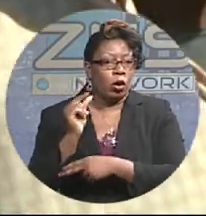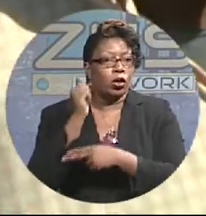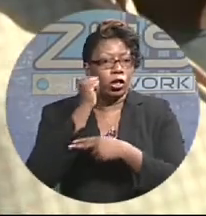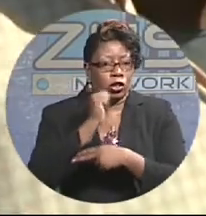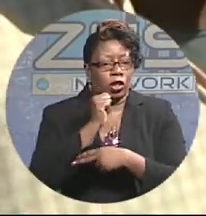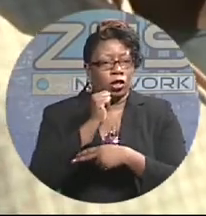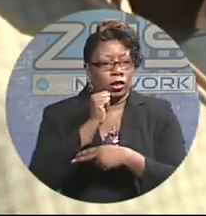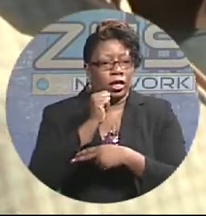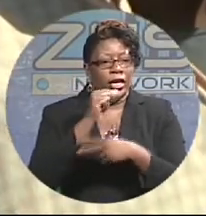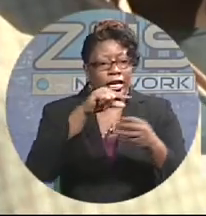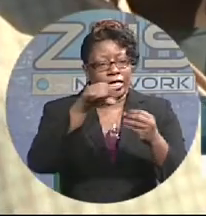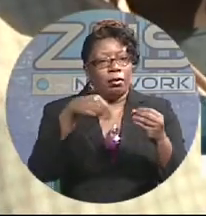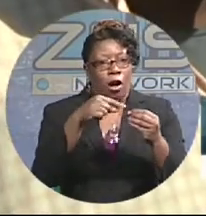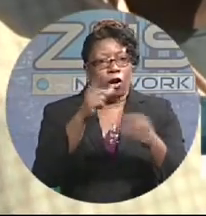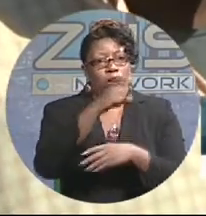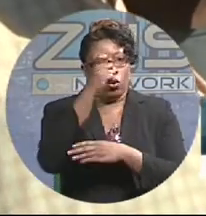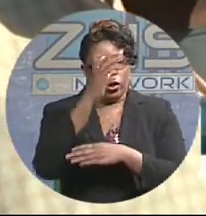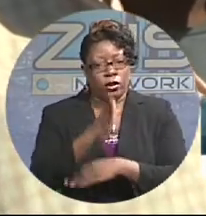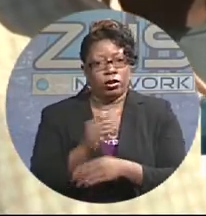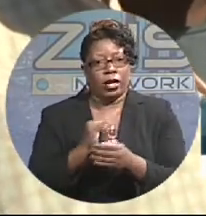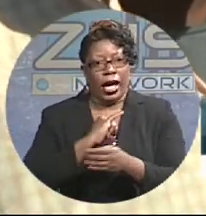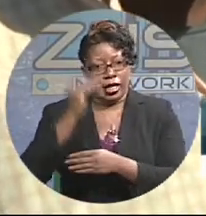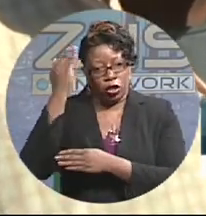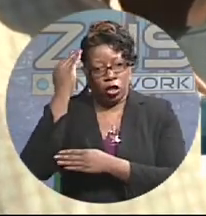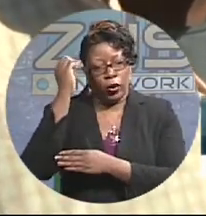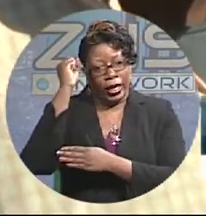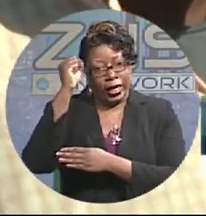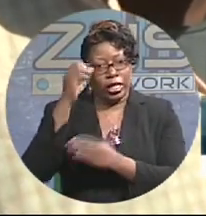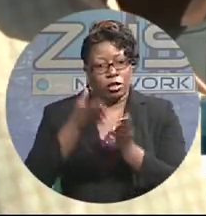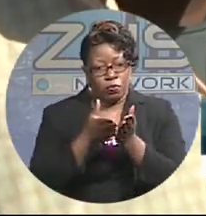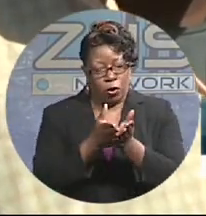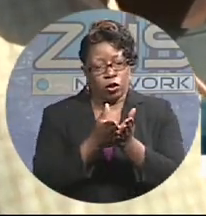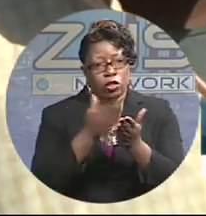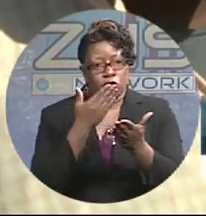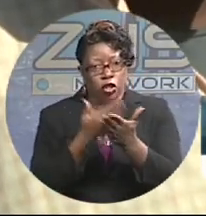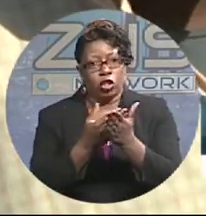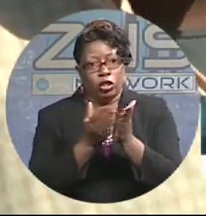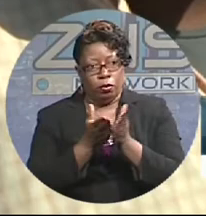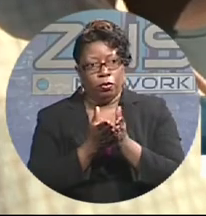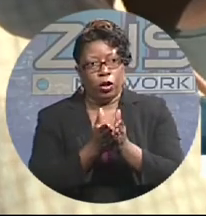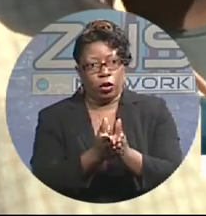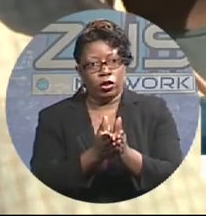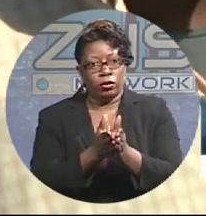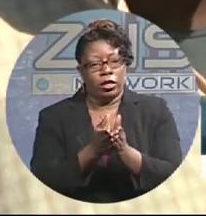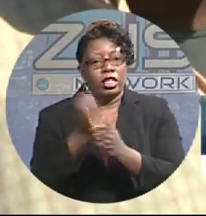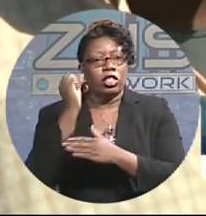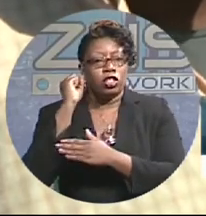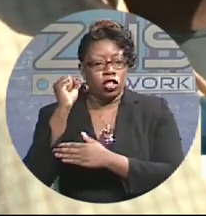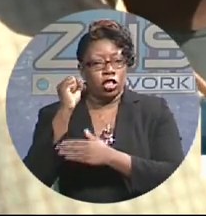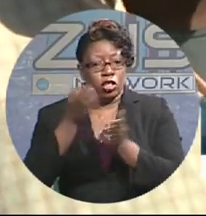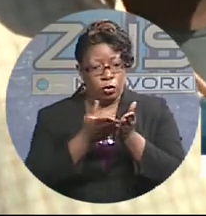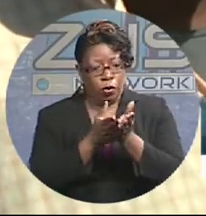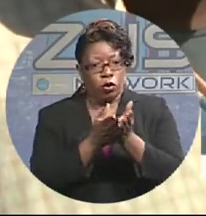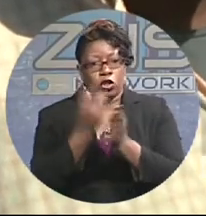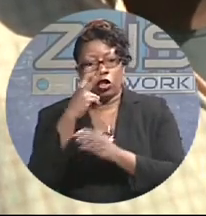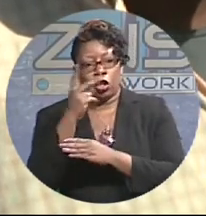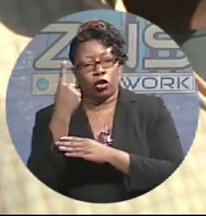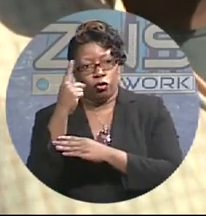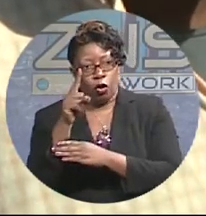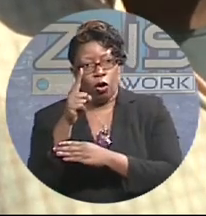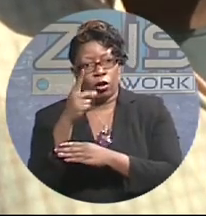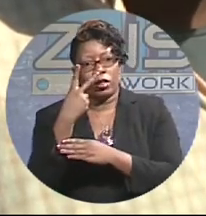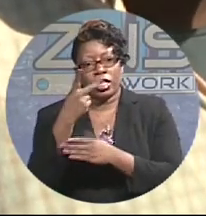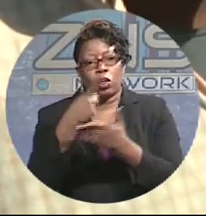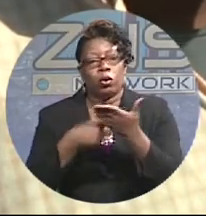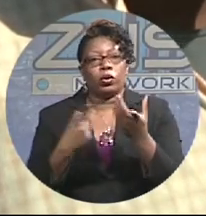winners. I know Golden Girl is an exceptional good boat. She is certainly now the boat to watch for. And so we're going to see what we can